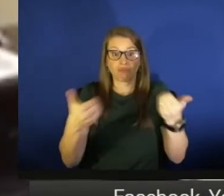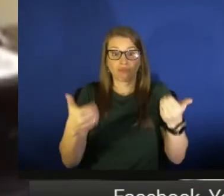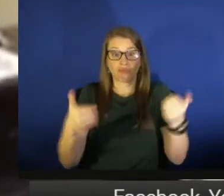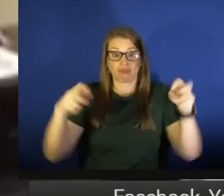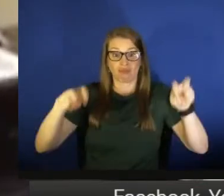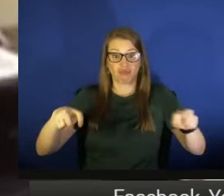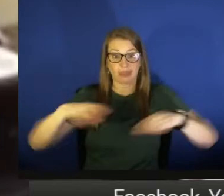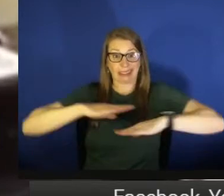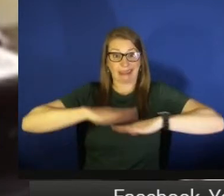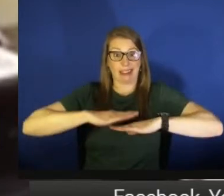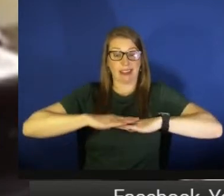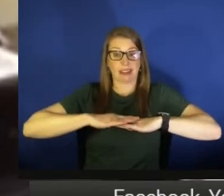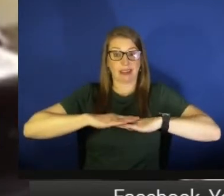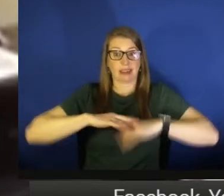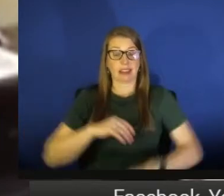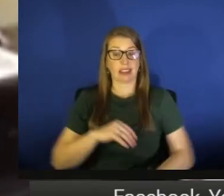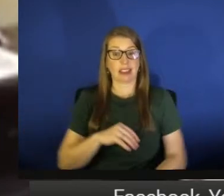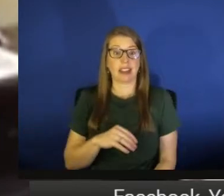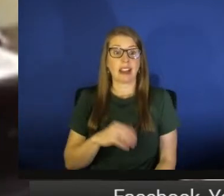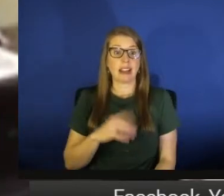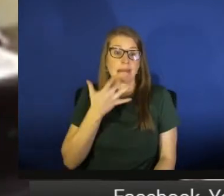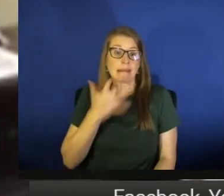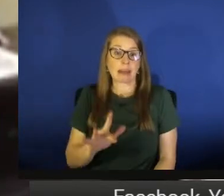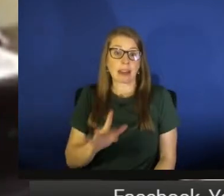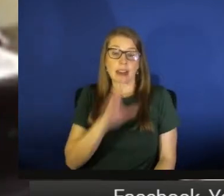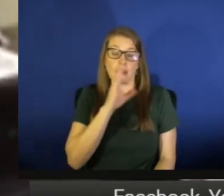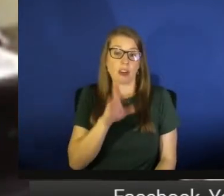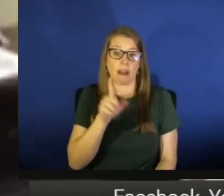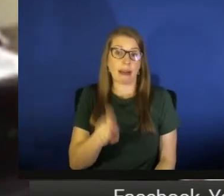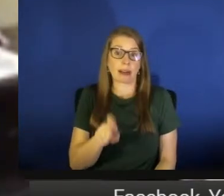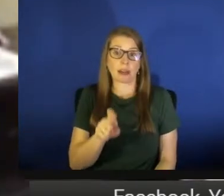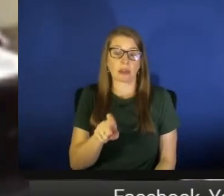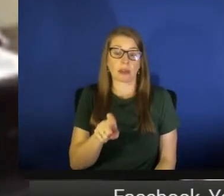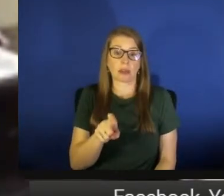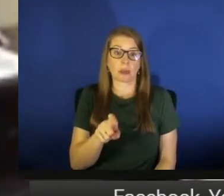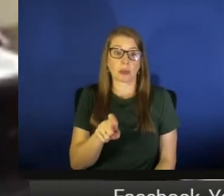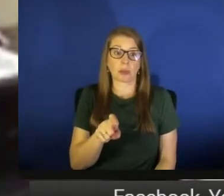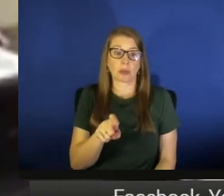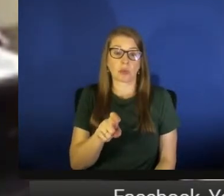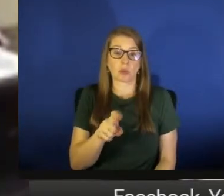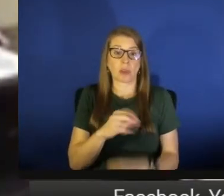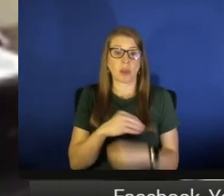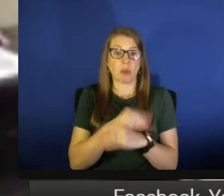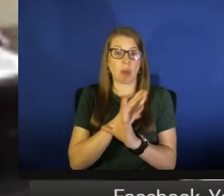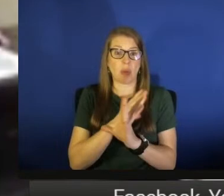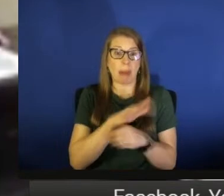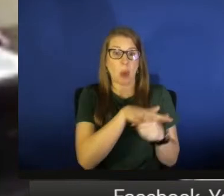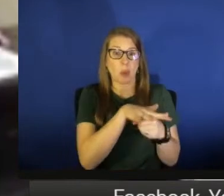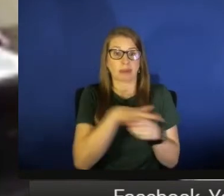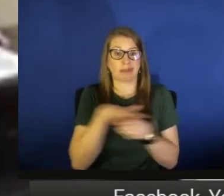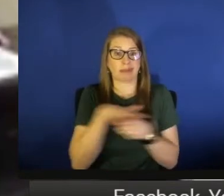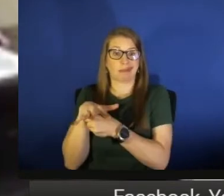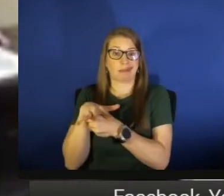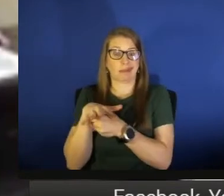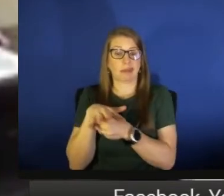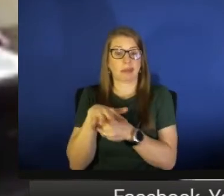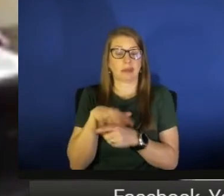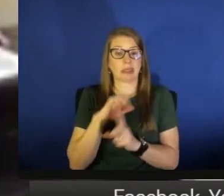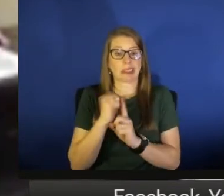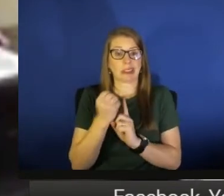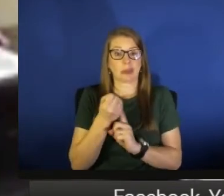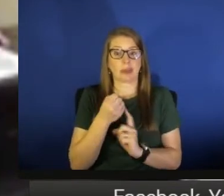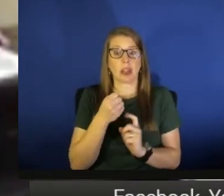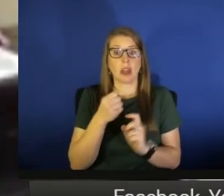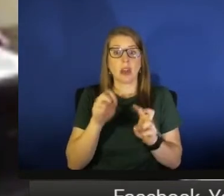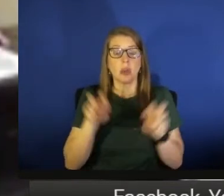desk, fortunately, we never had to go to a remote situation. And we kept our reporters